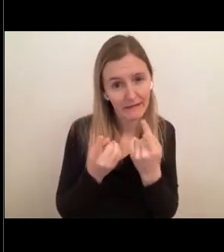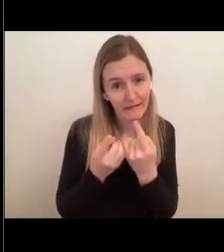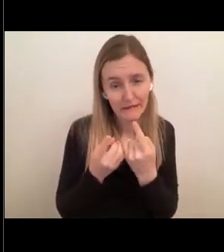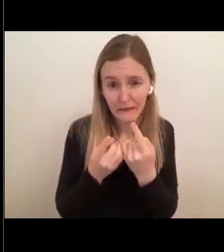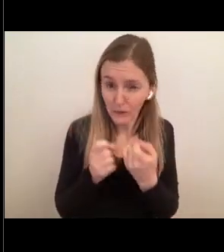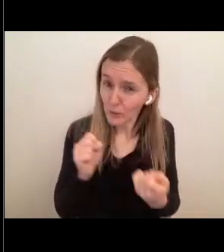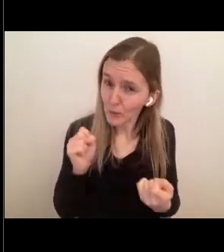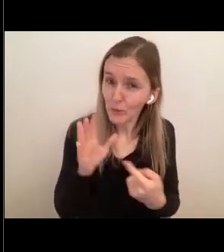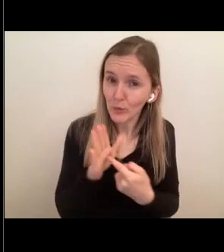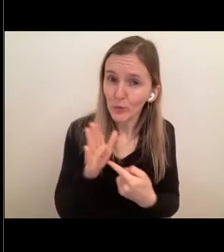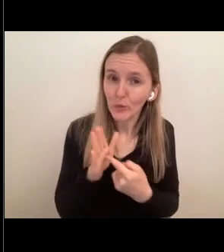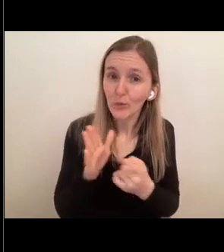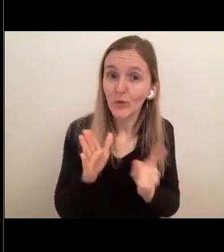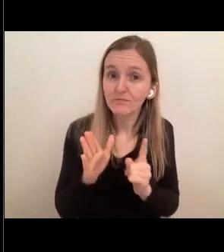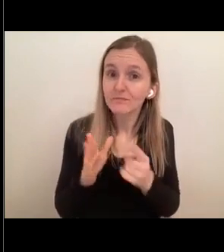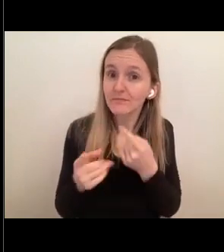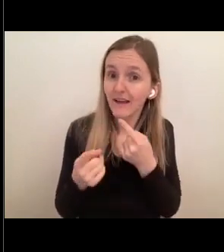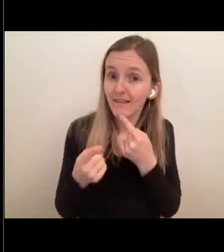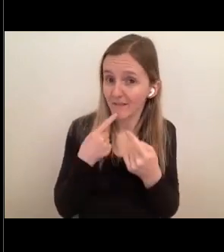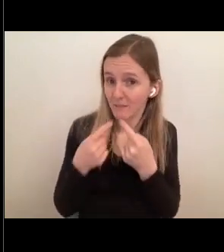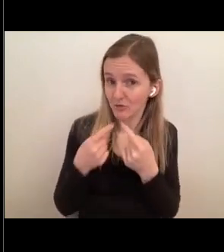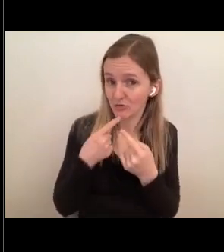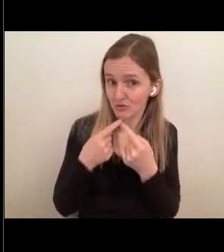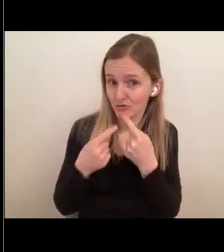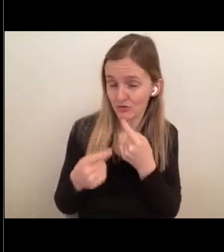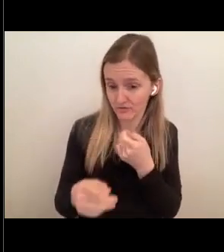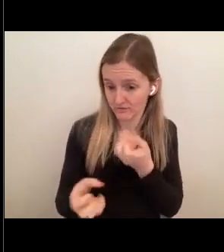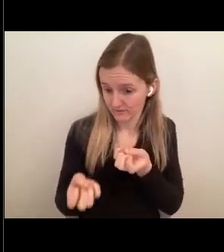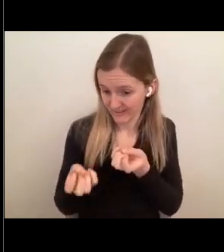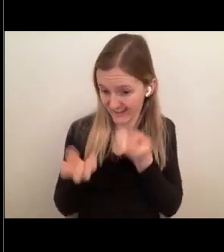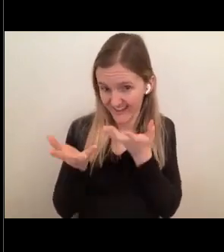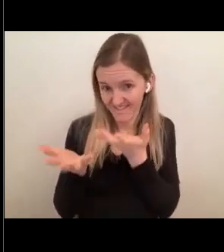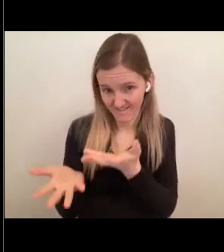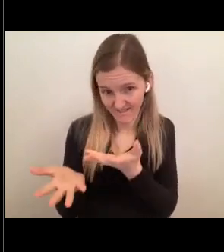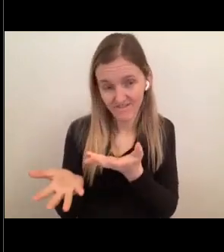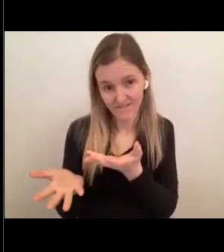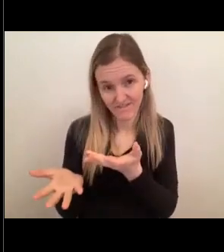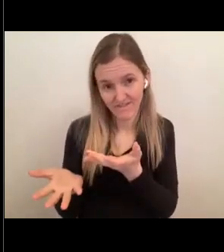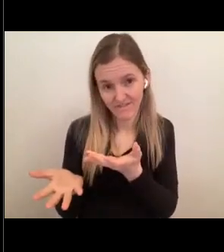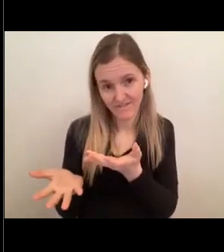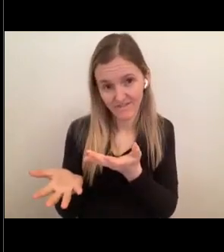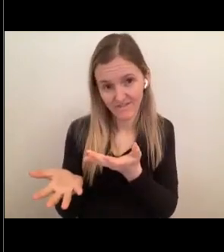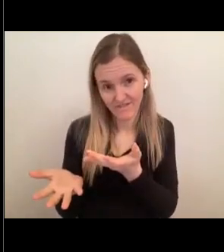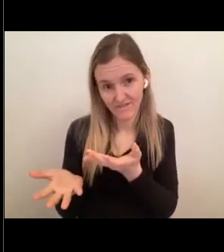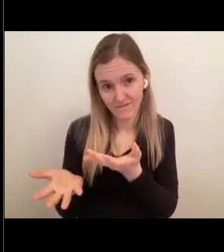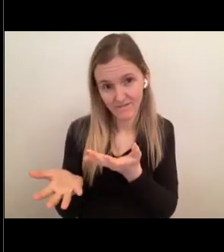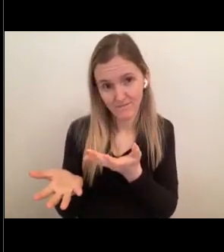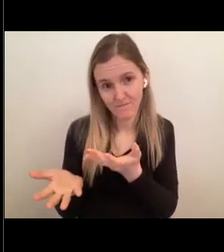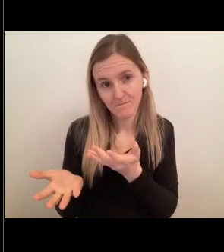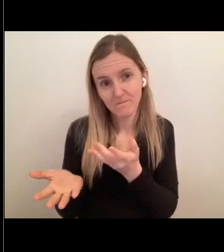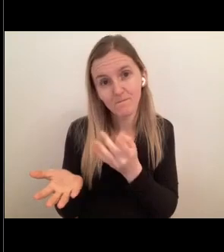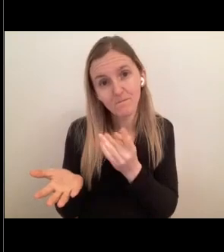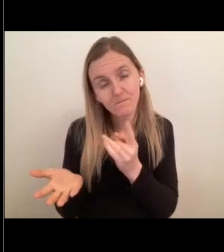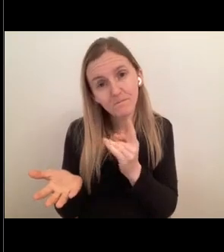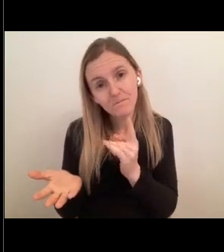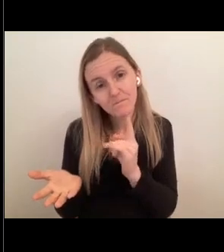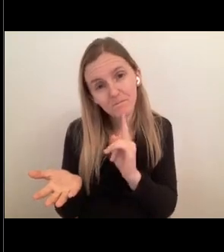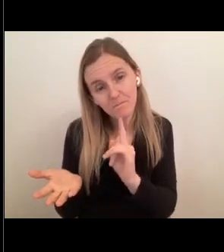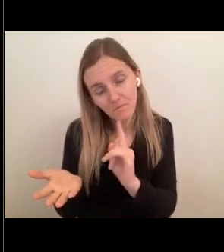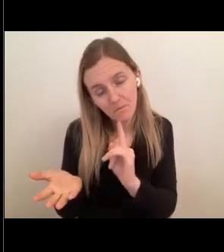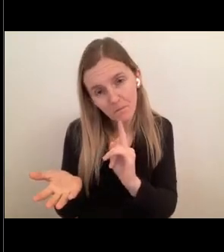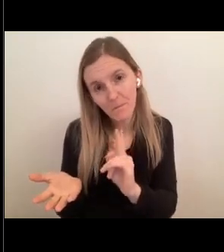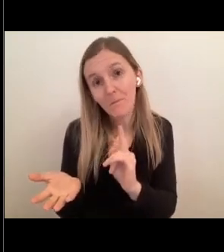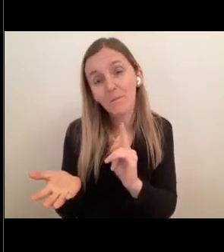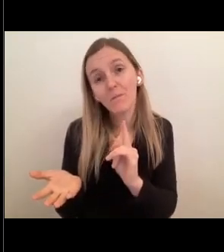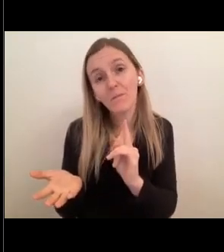the giving of the information, and then it's the, well, what happens when that